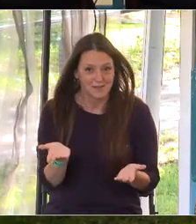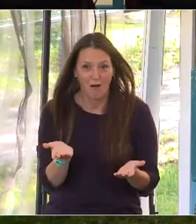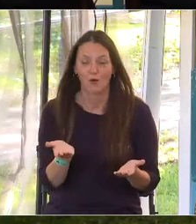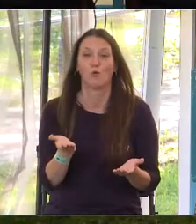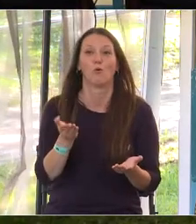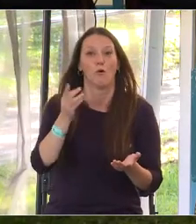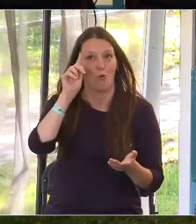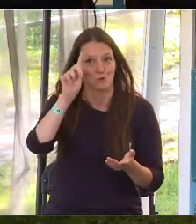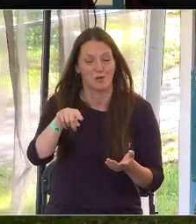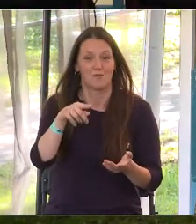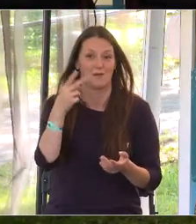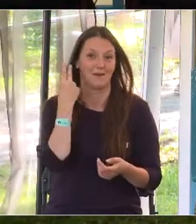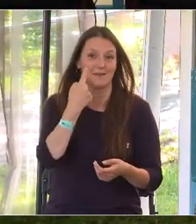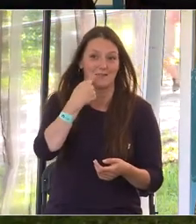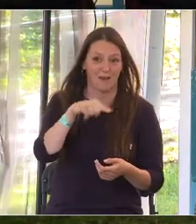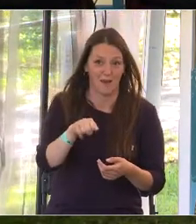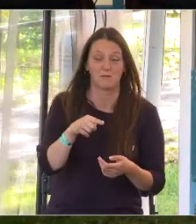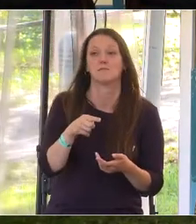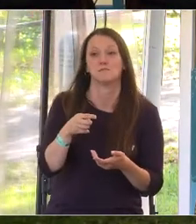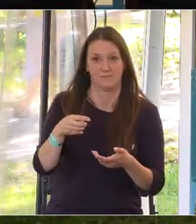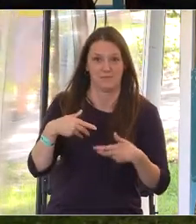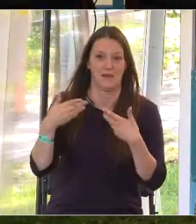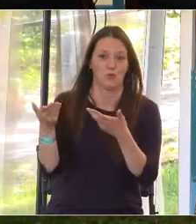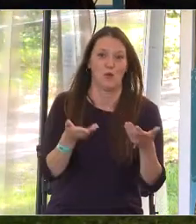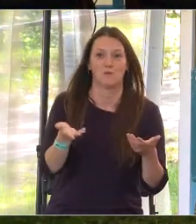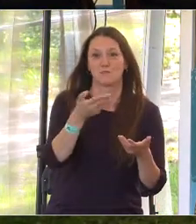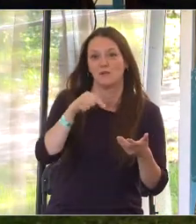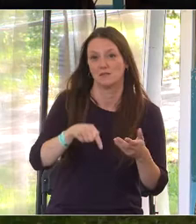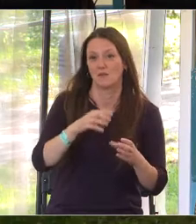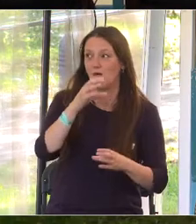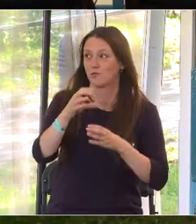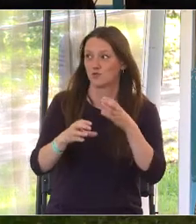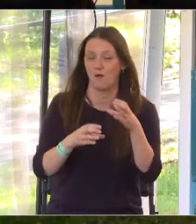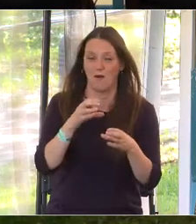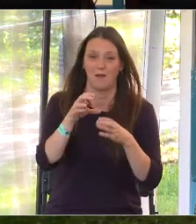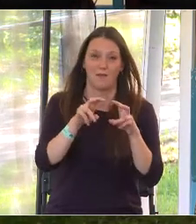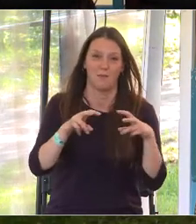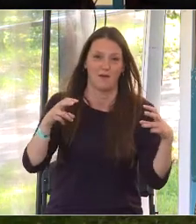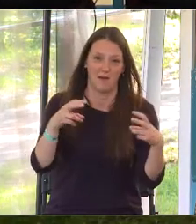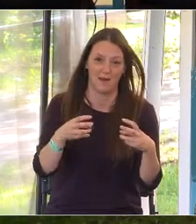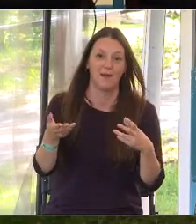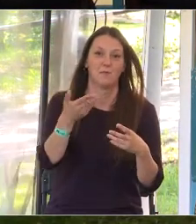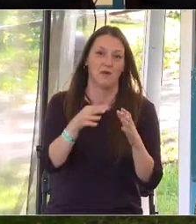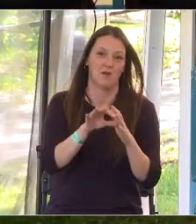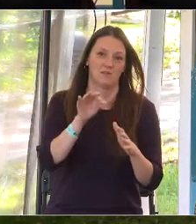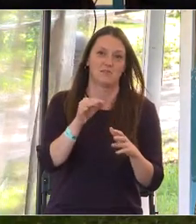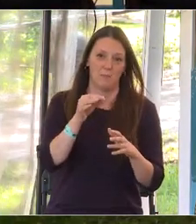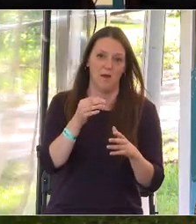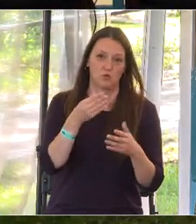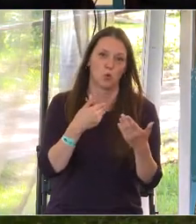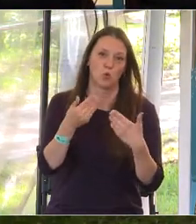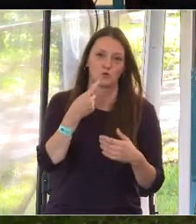well, we are an international panel, you know, for English and some sort of language.